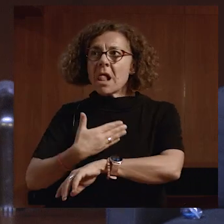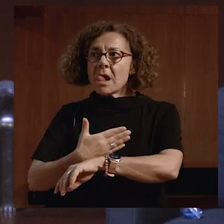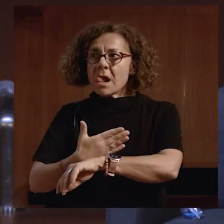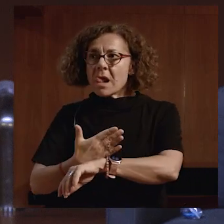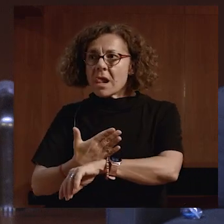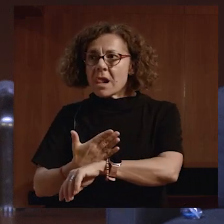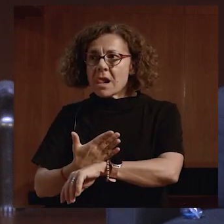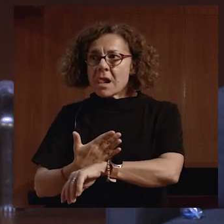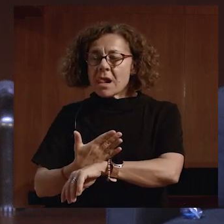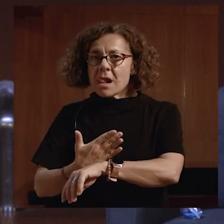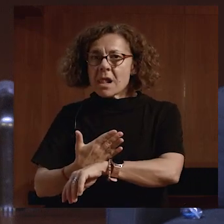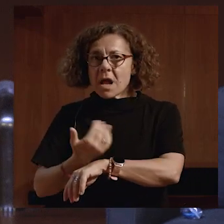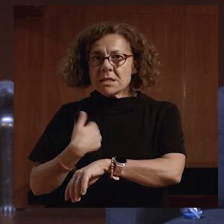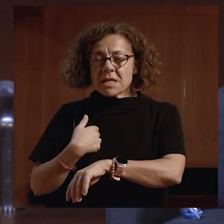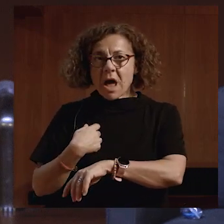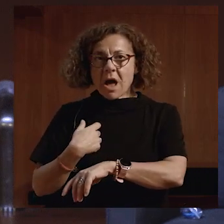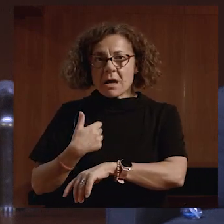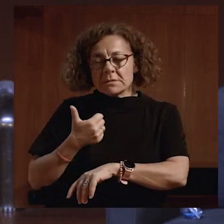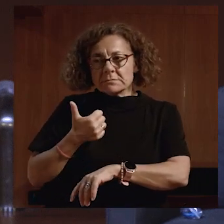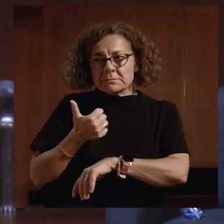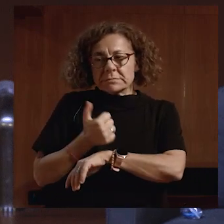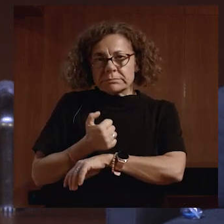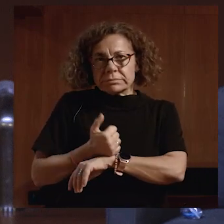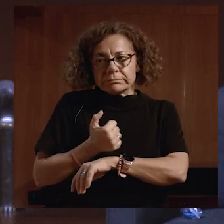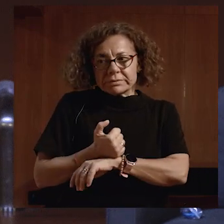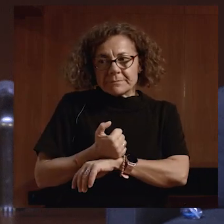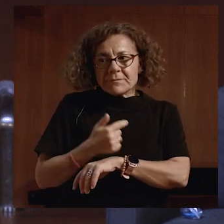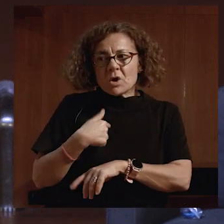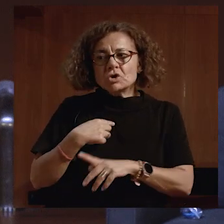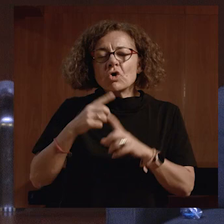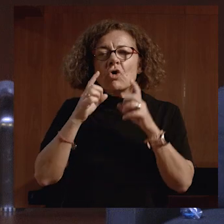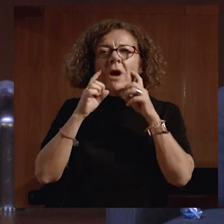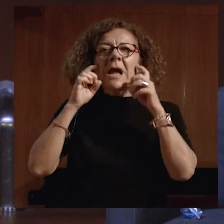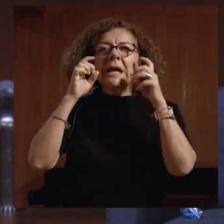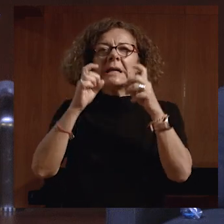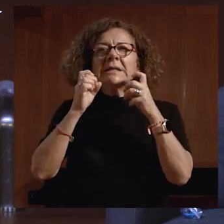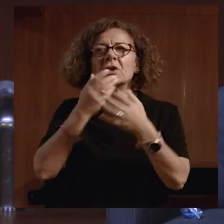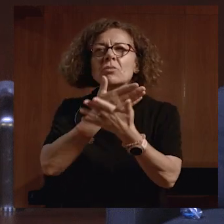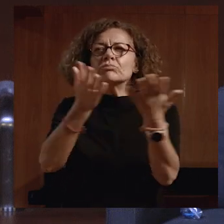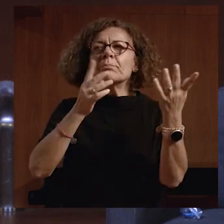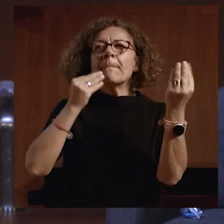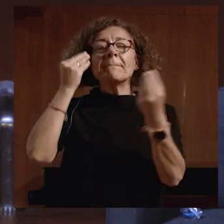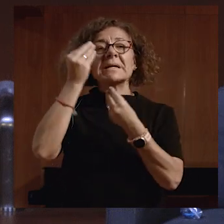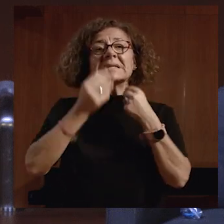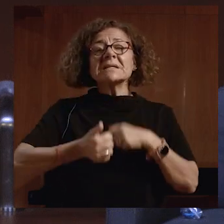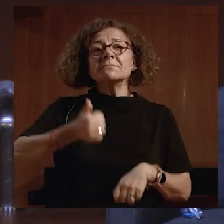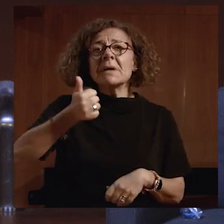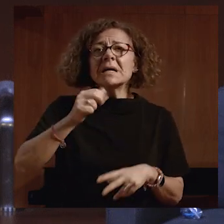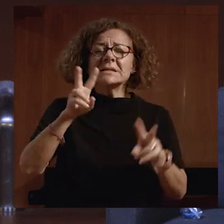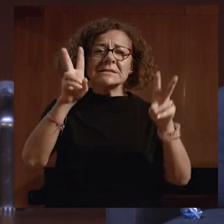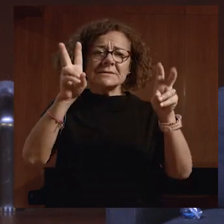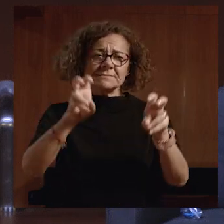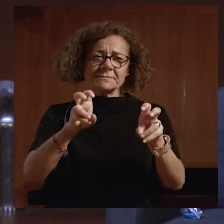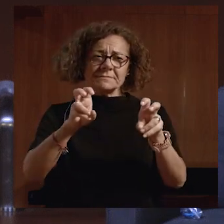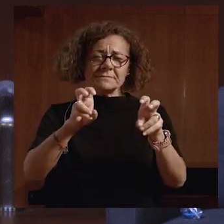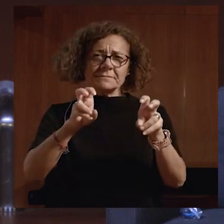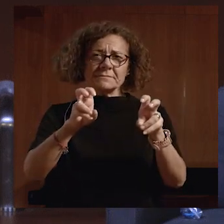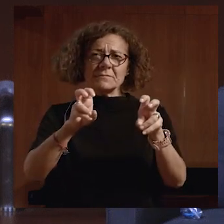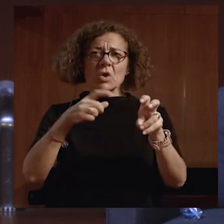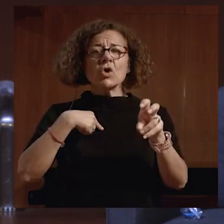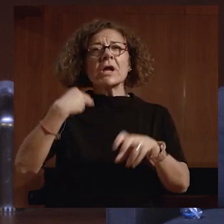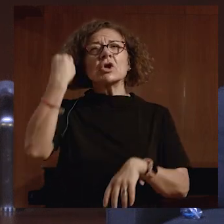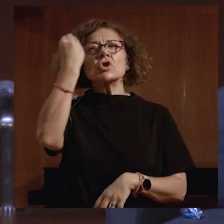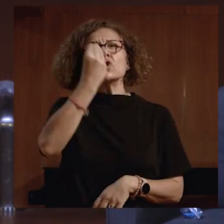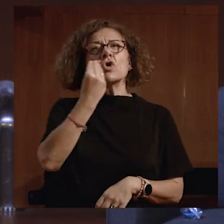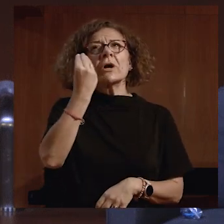is I want to try to get you thinking just a little more about what I believe are some of the real attitudes and motivations